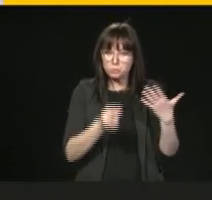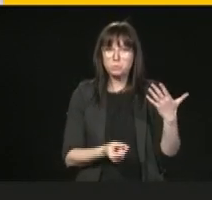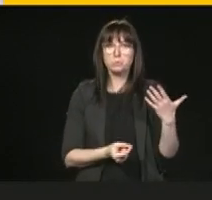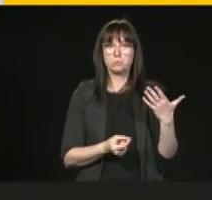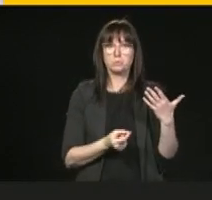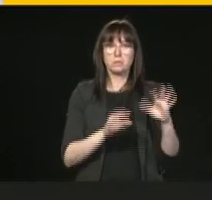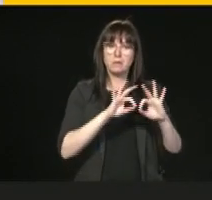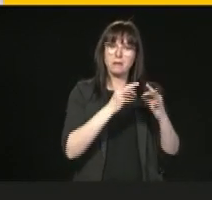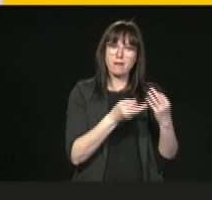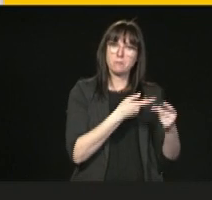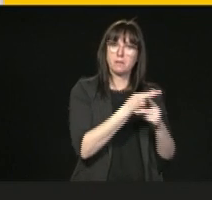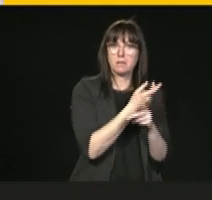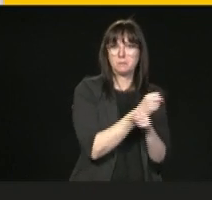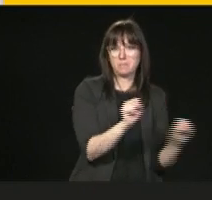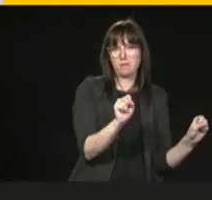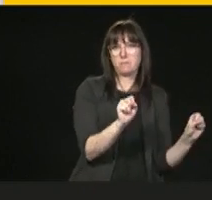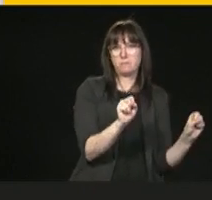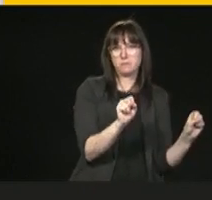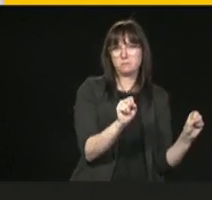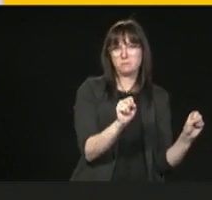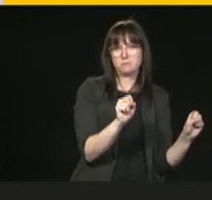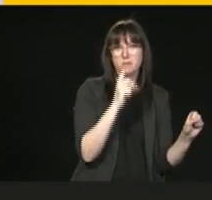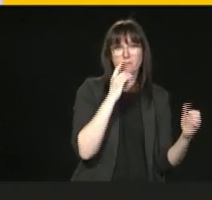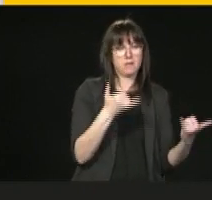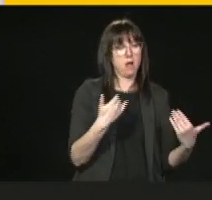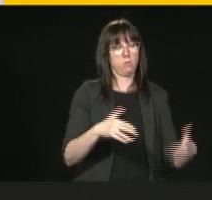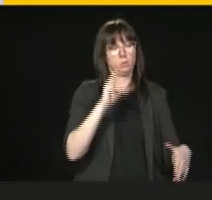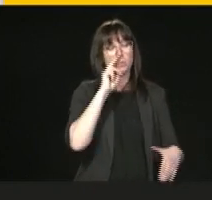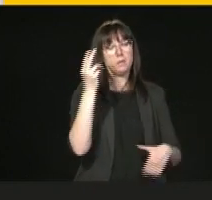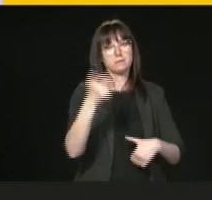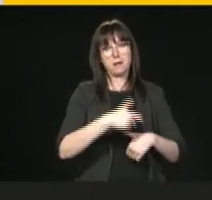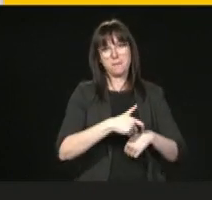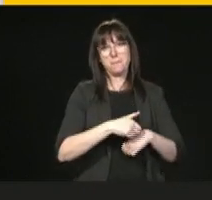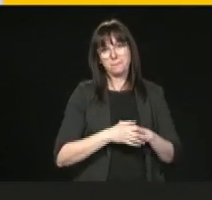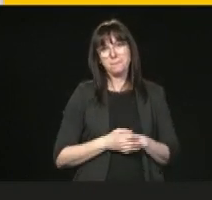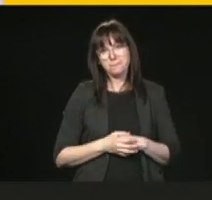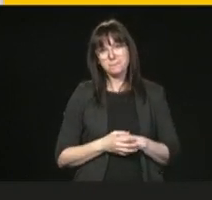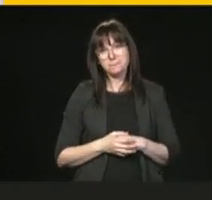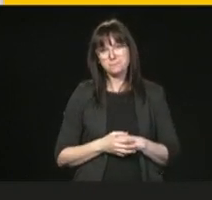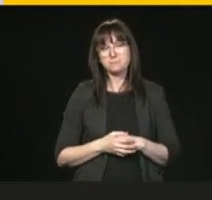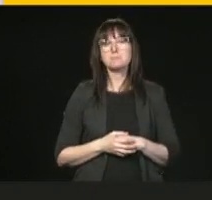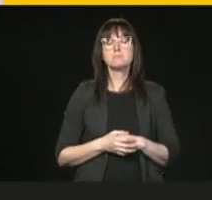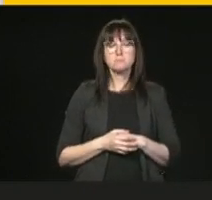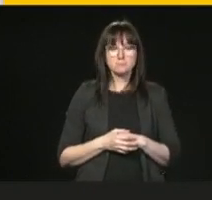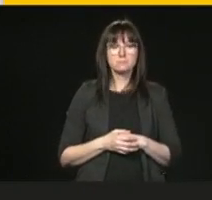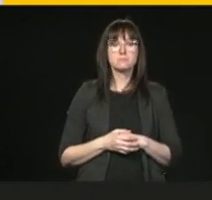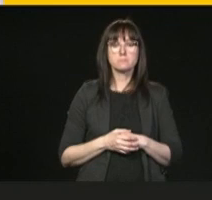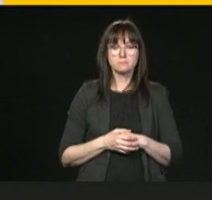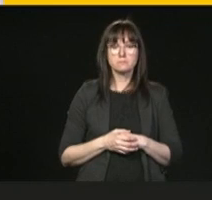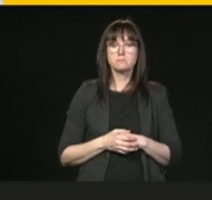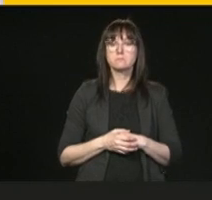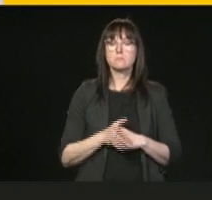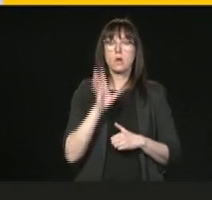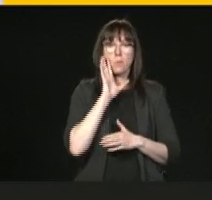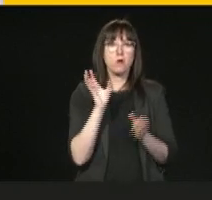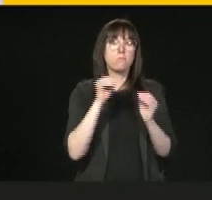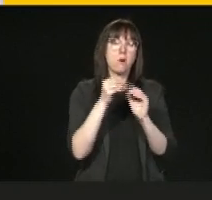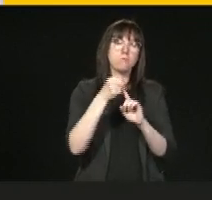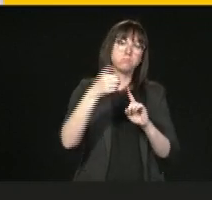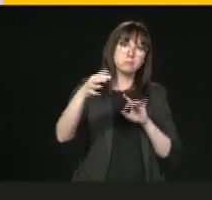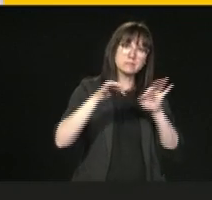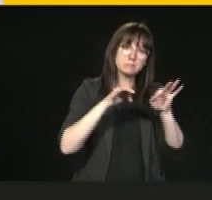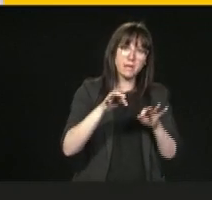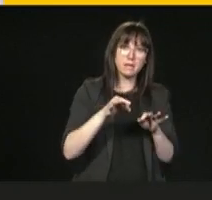their families safe through this difficult time. So we will be able to say more about how